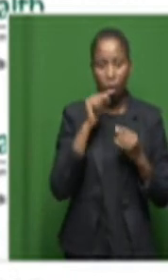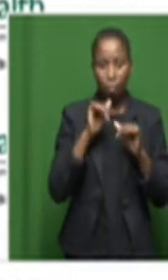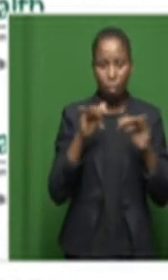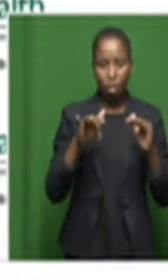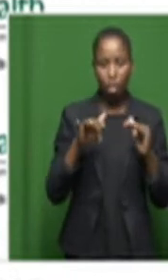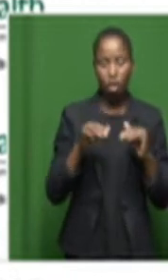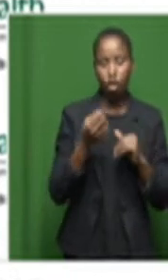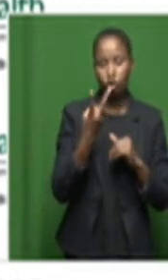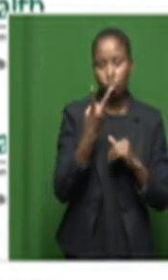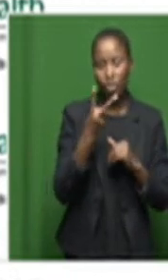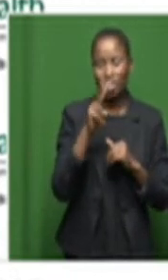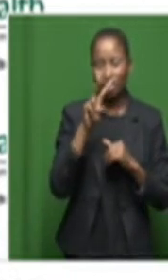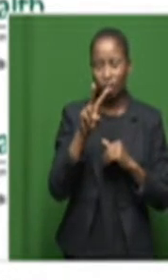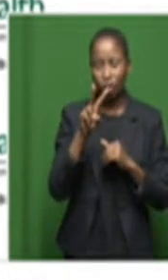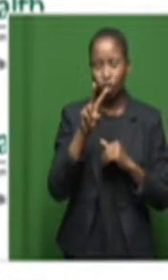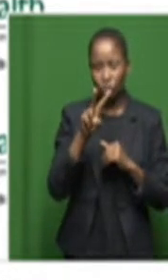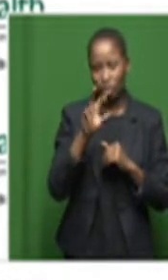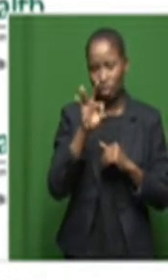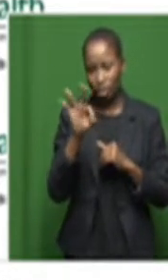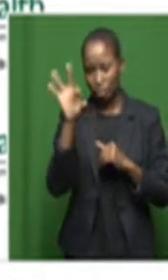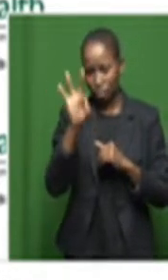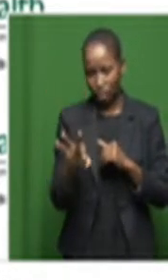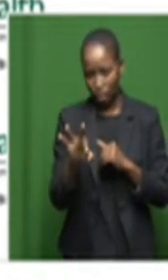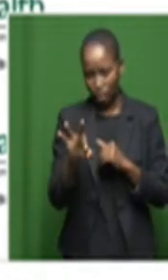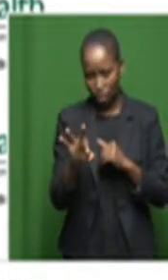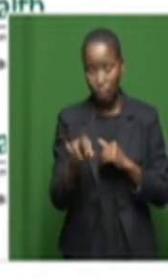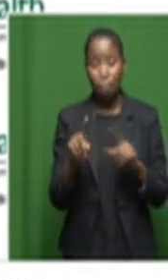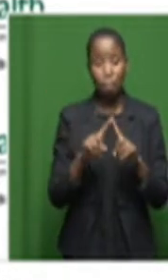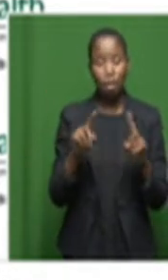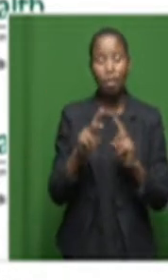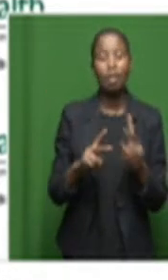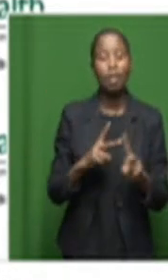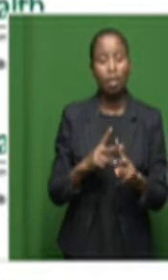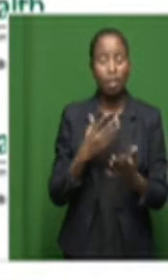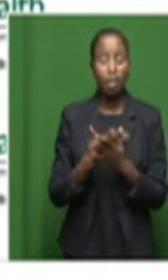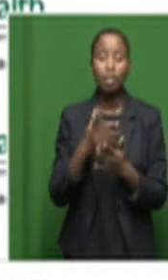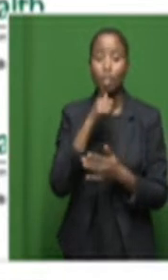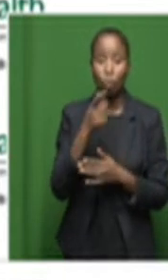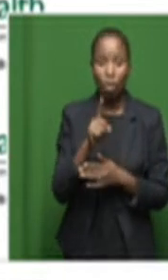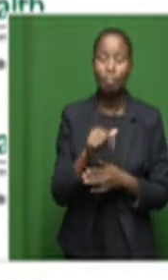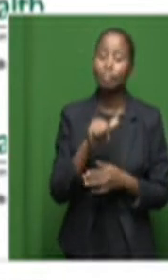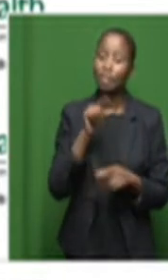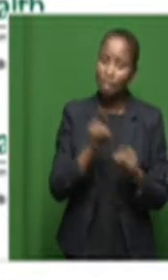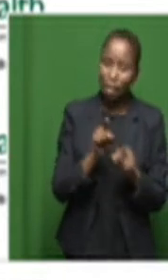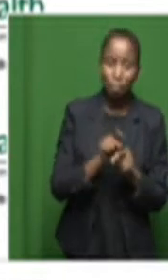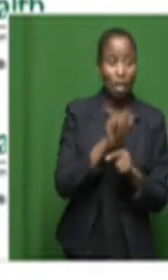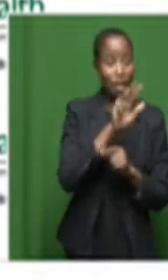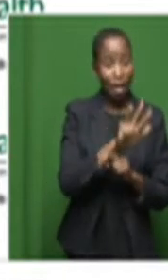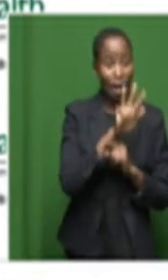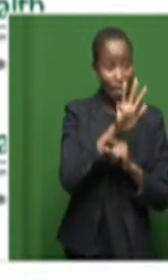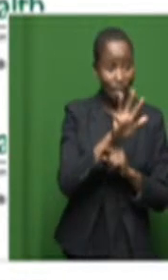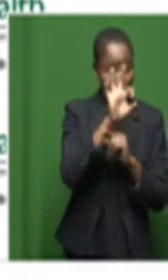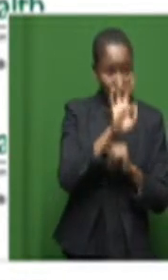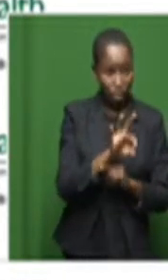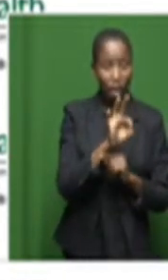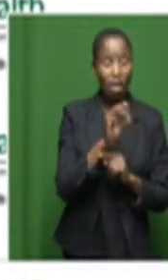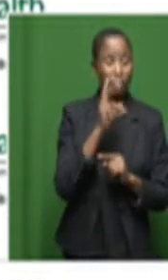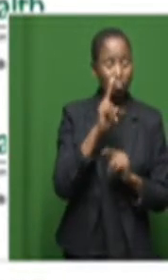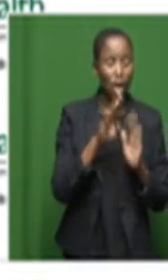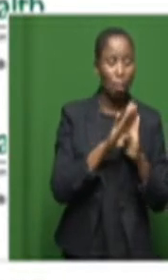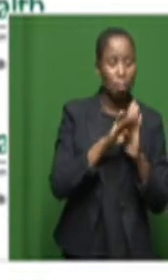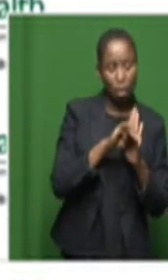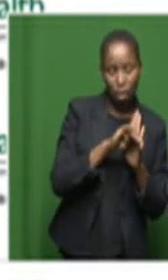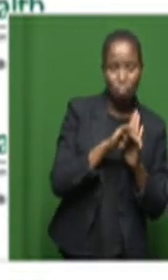was 23%. But I must emphasize that even 19%, even though is a decline from the